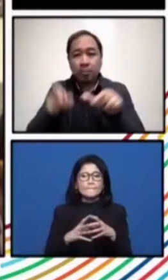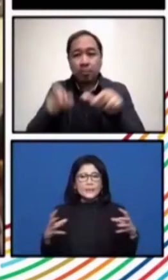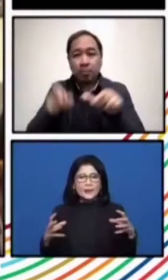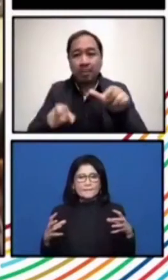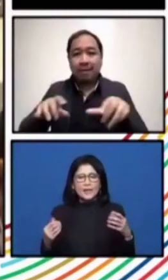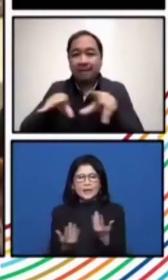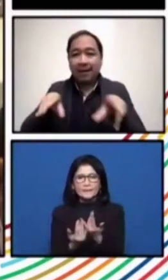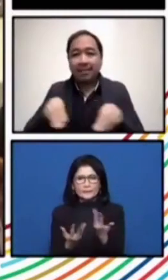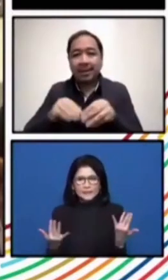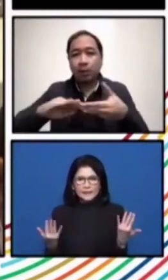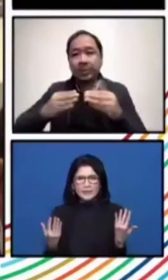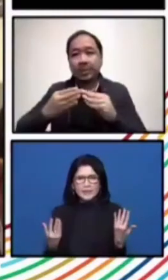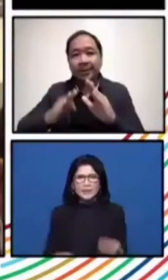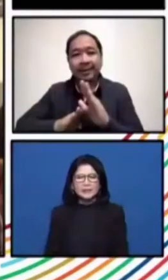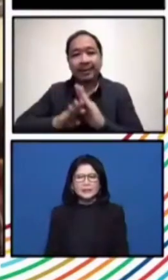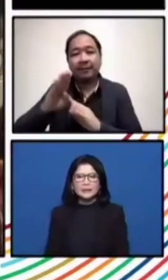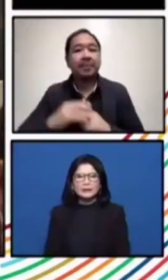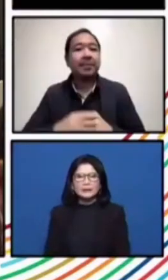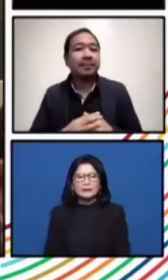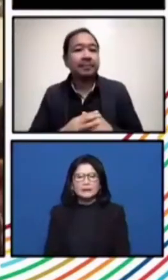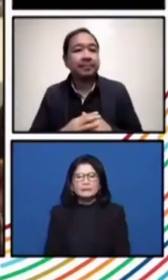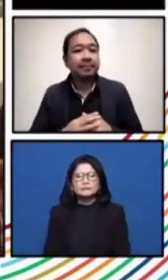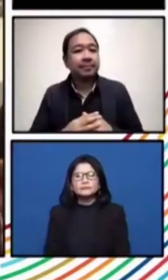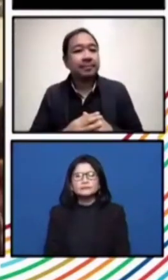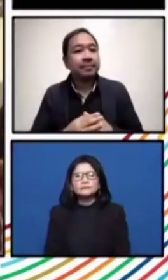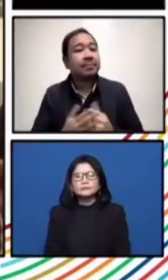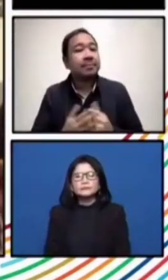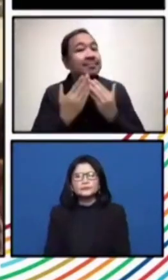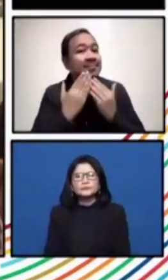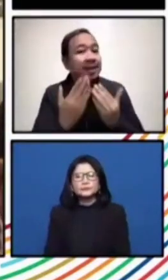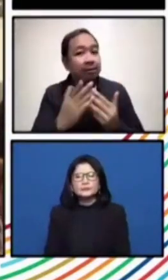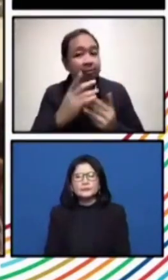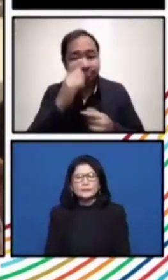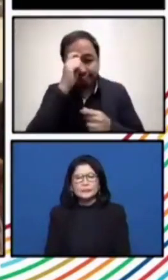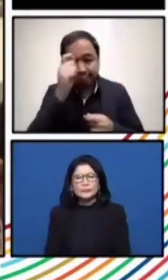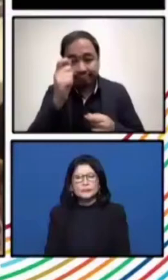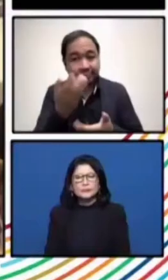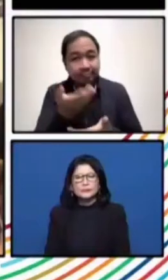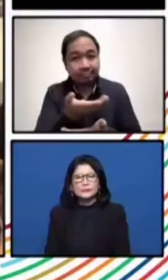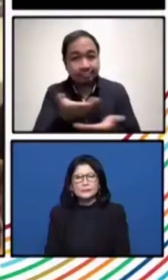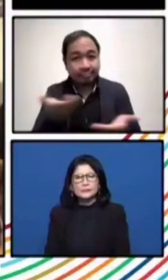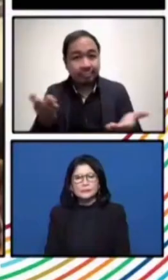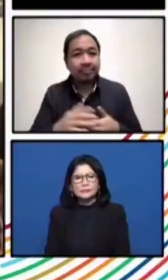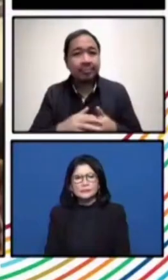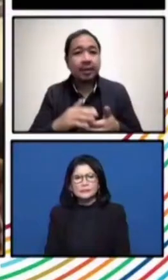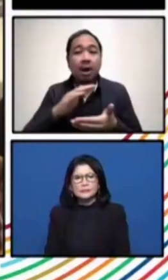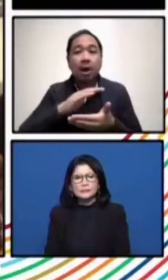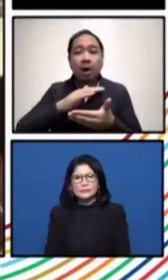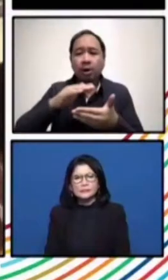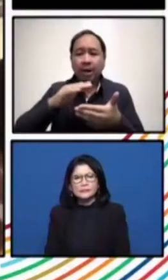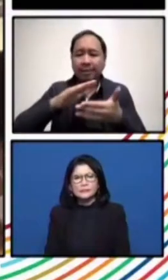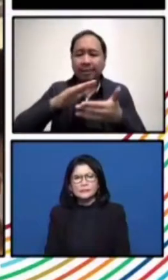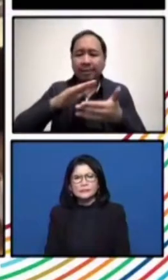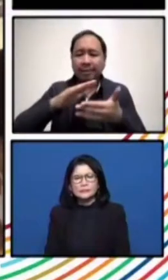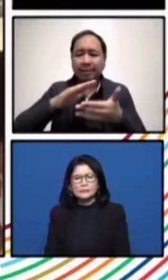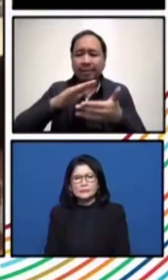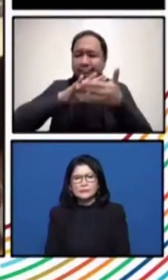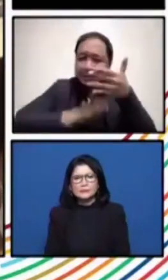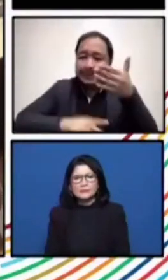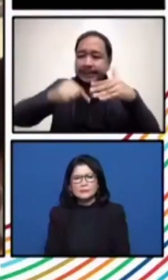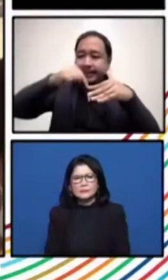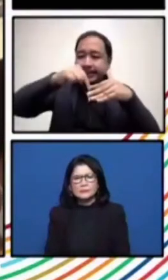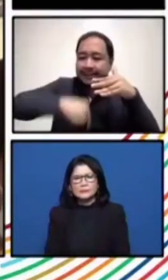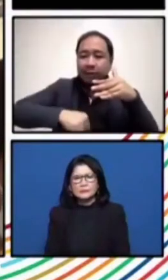thank you madam chair distinguished delegates a comprehensive data a comprehensive and discreet